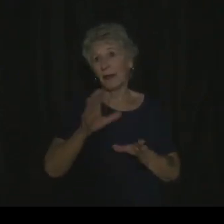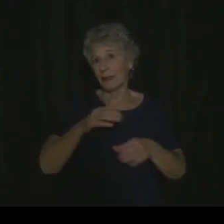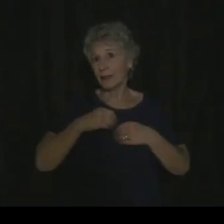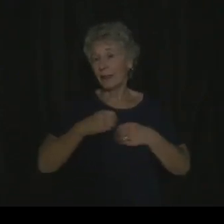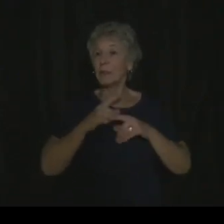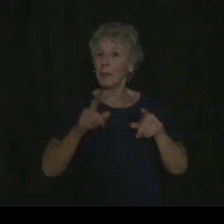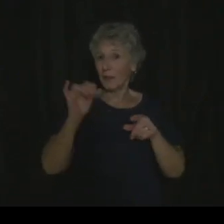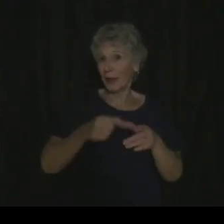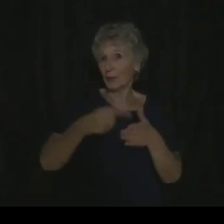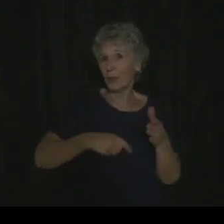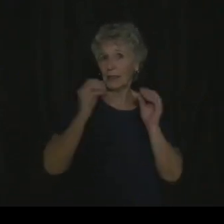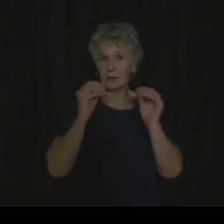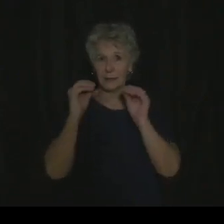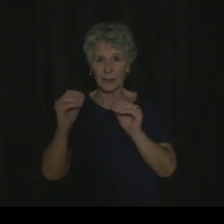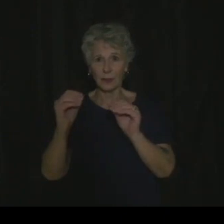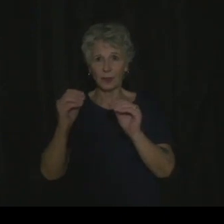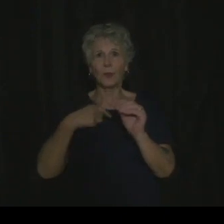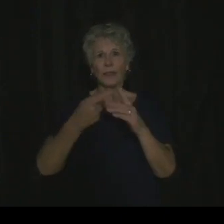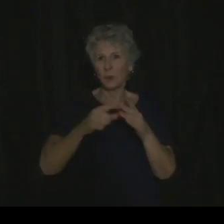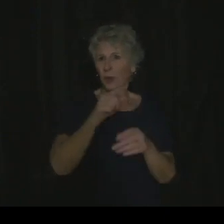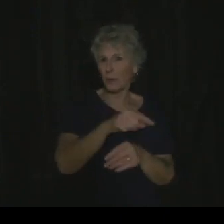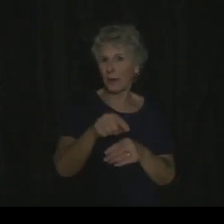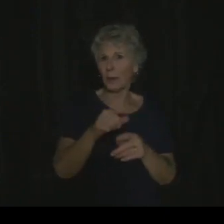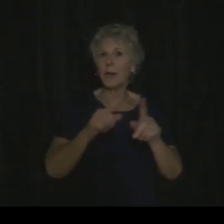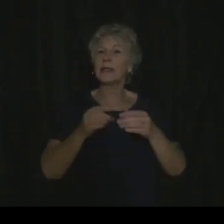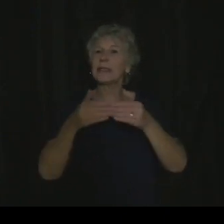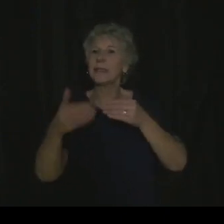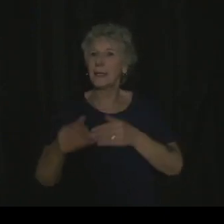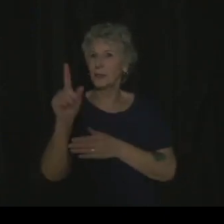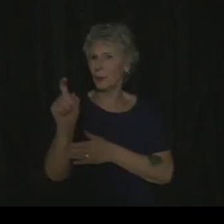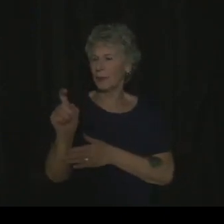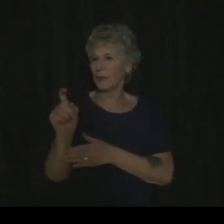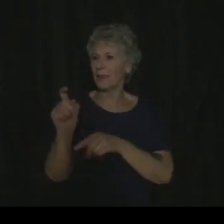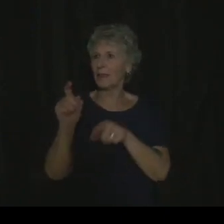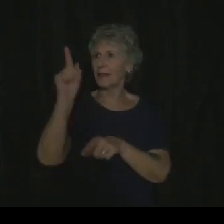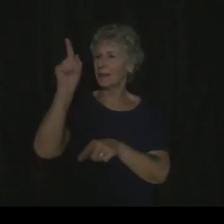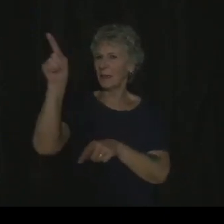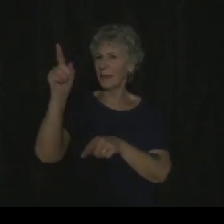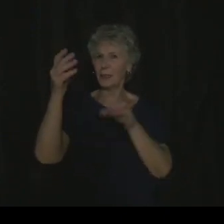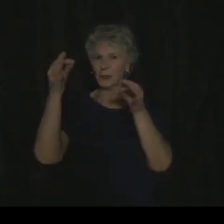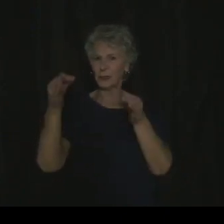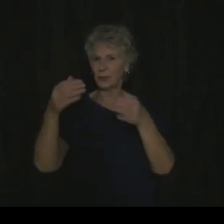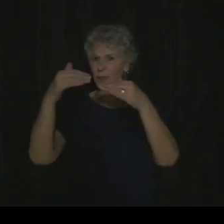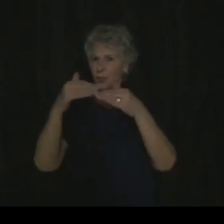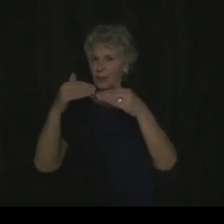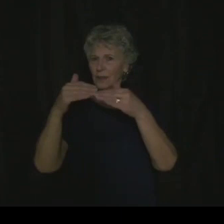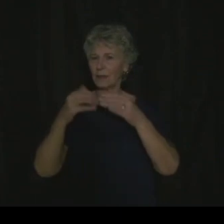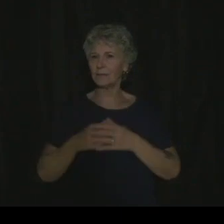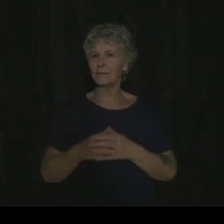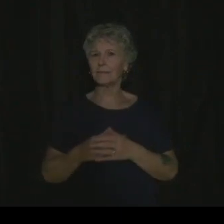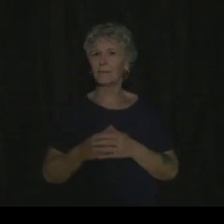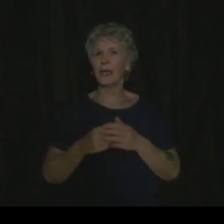teaches. And that's where we start. But the next question is he just? And the term just